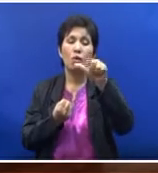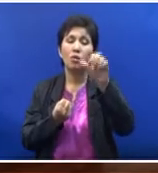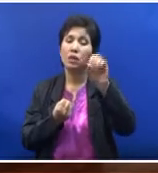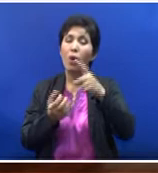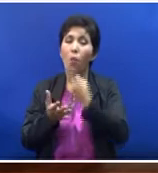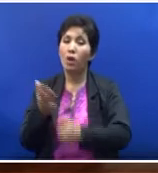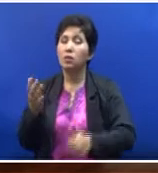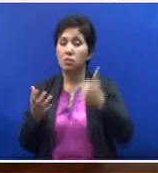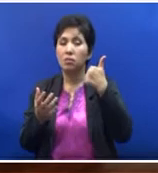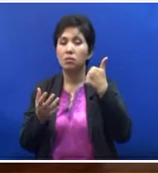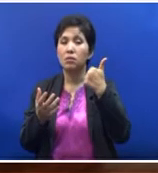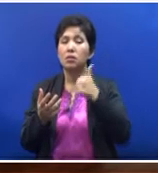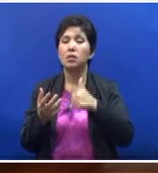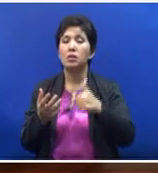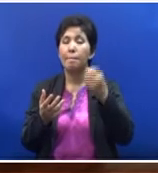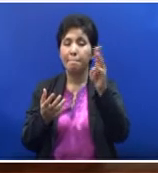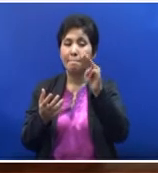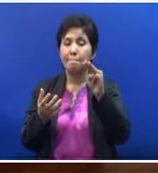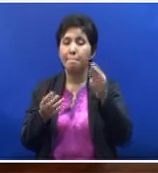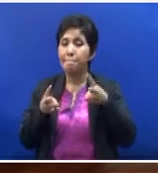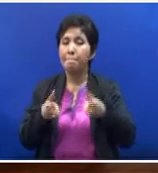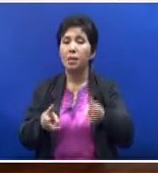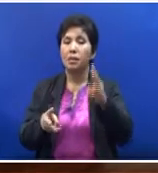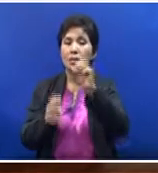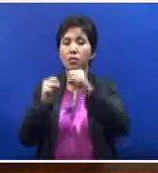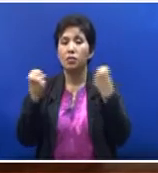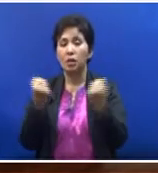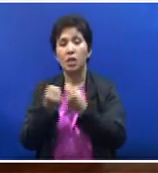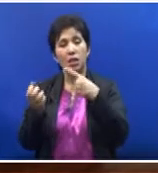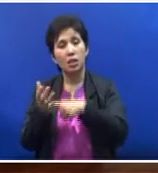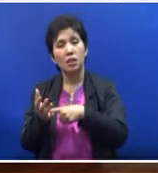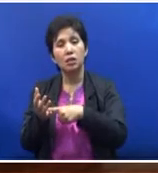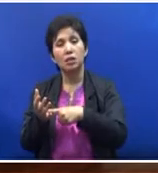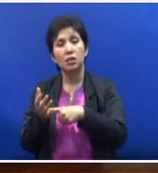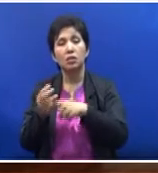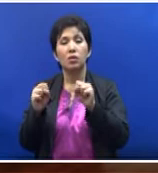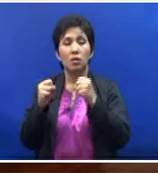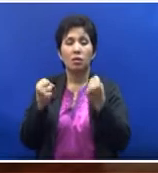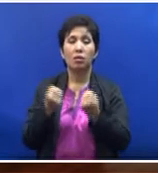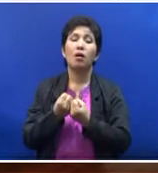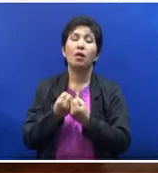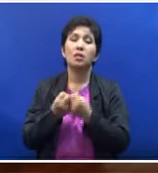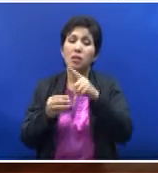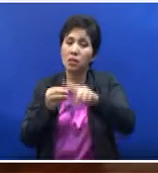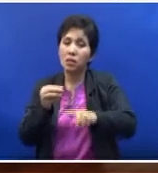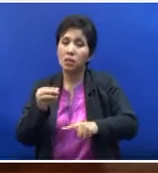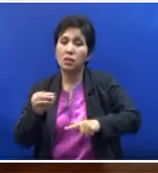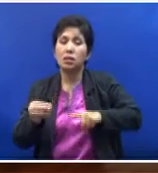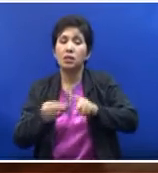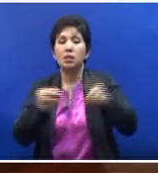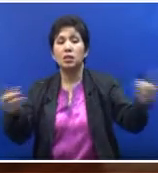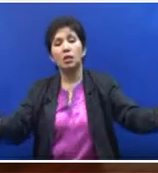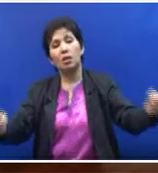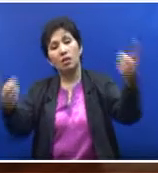now what is sociological method? Okay, if anthropology is about people who